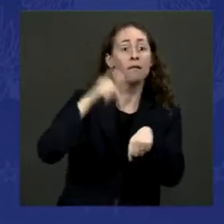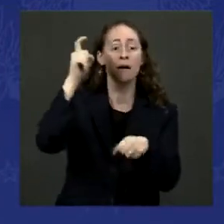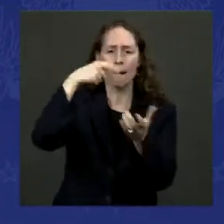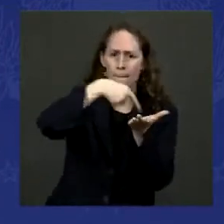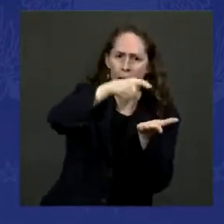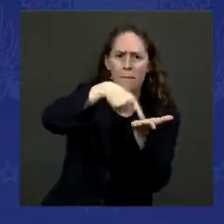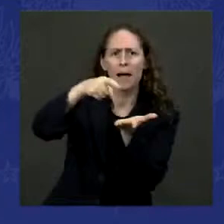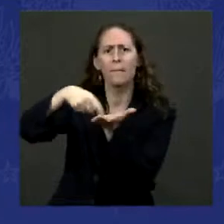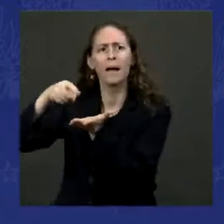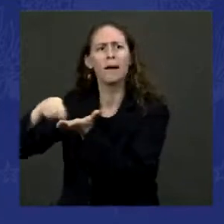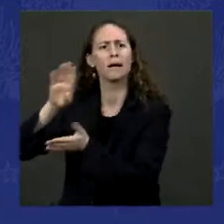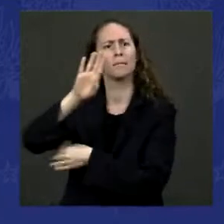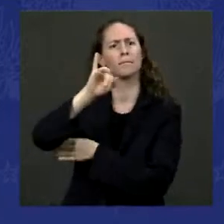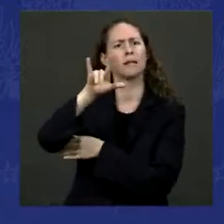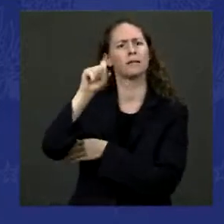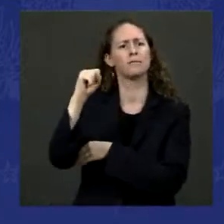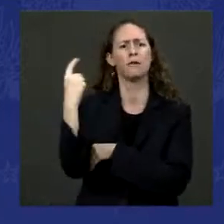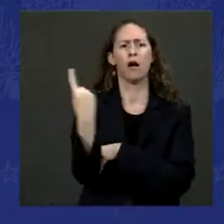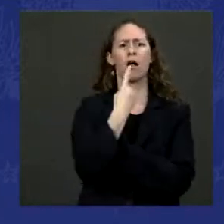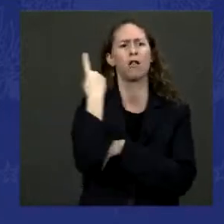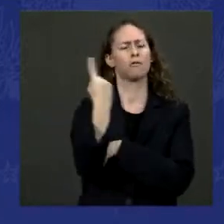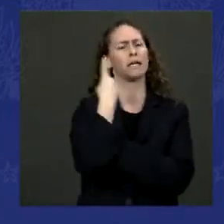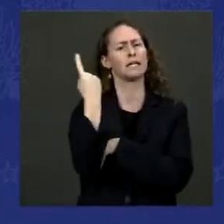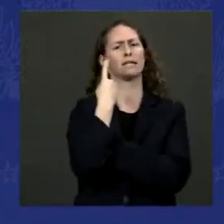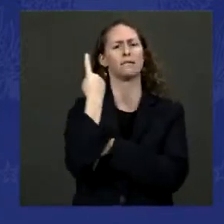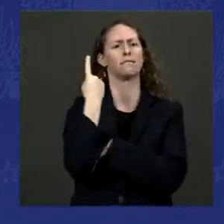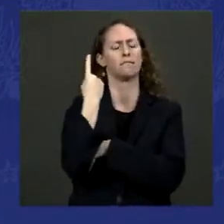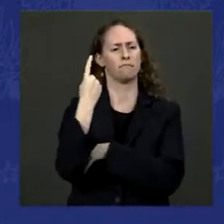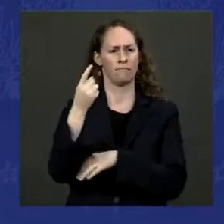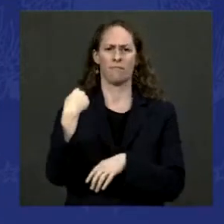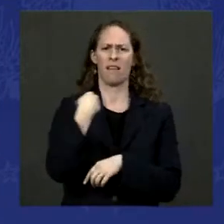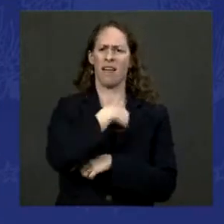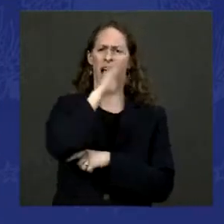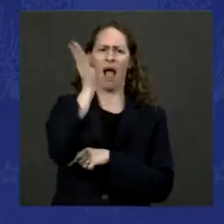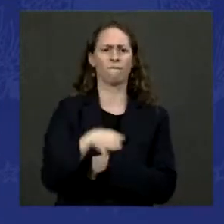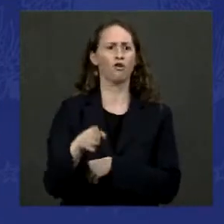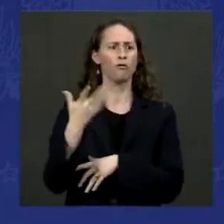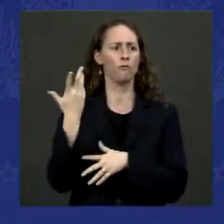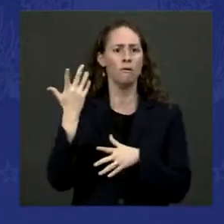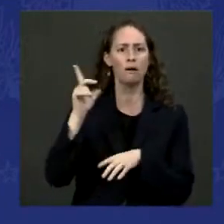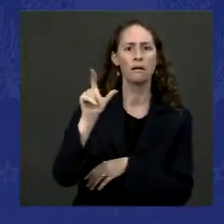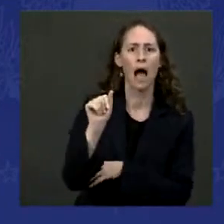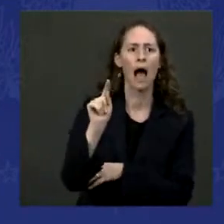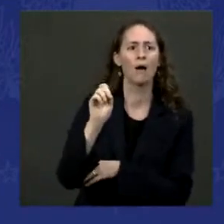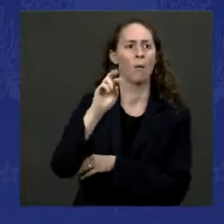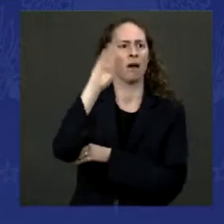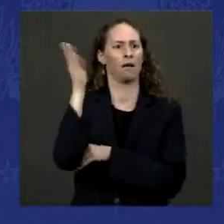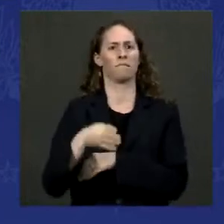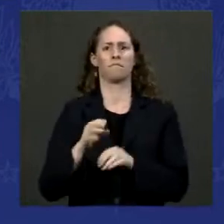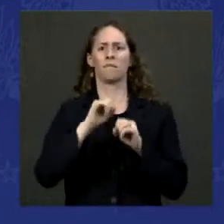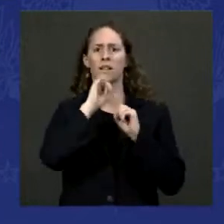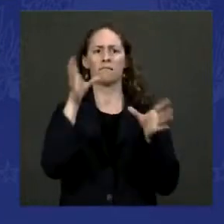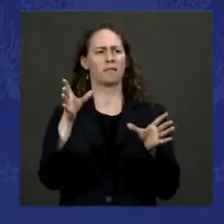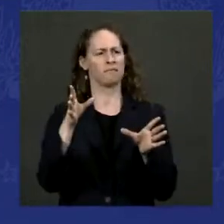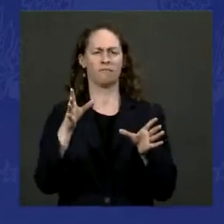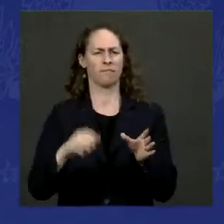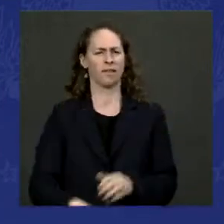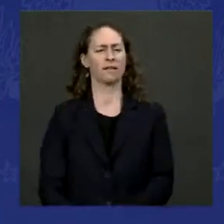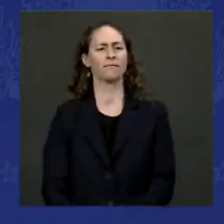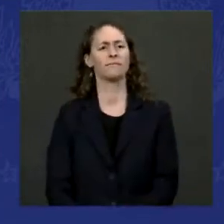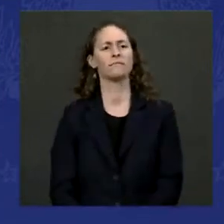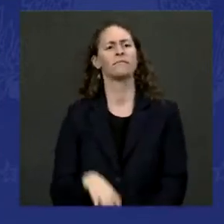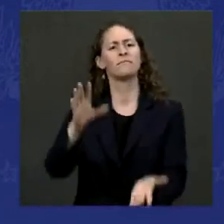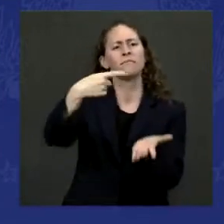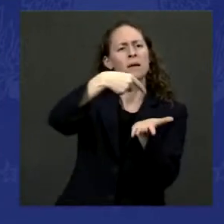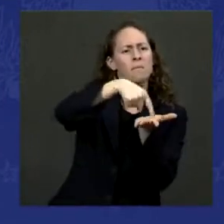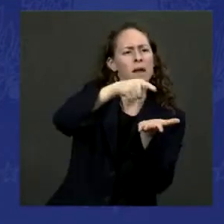inception, we have never defaulted. What we pay for is what keeps us a great nation. Social Security